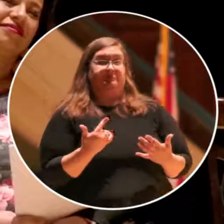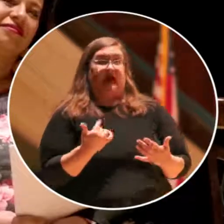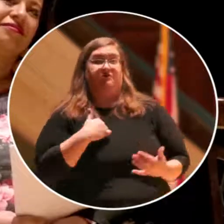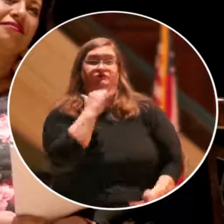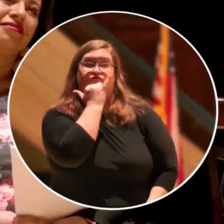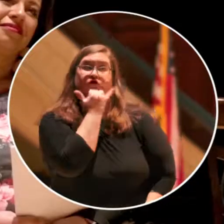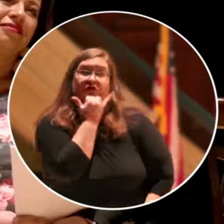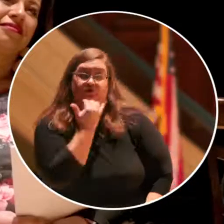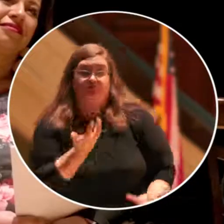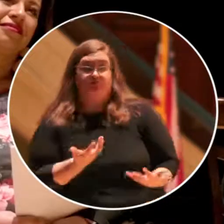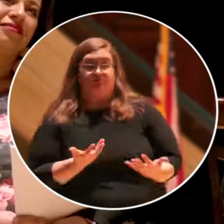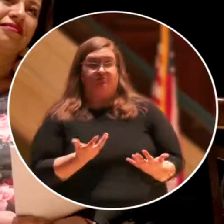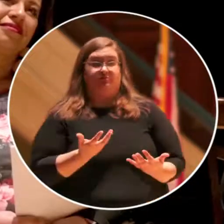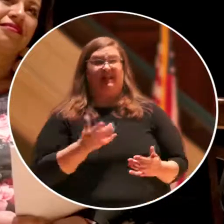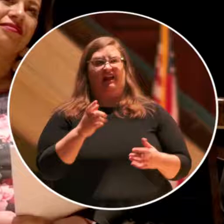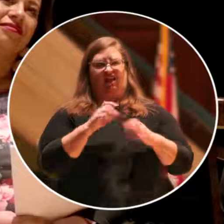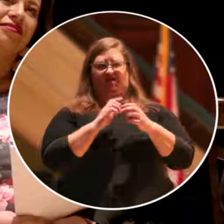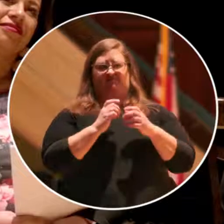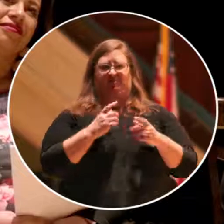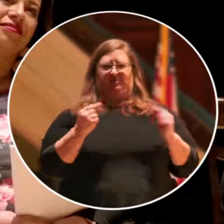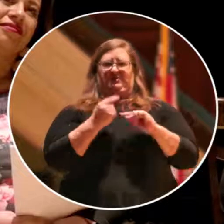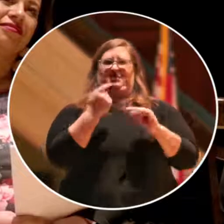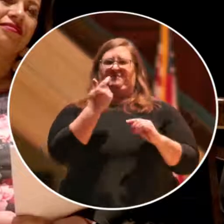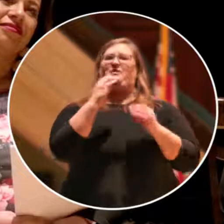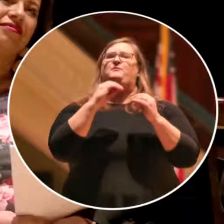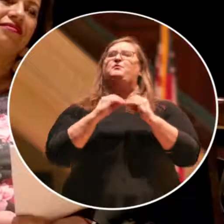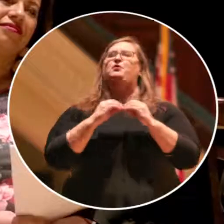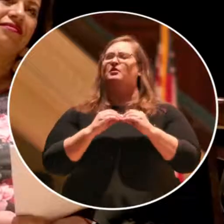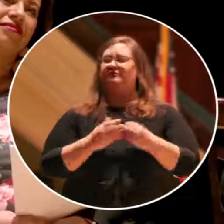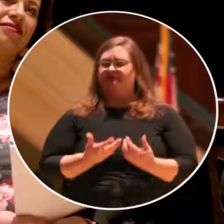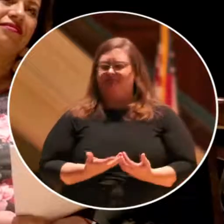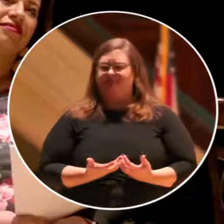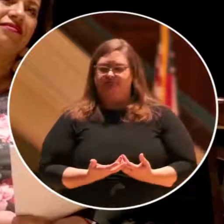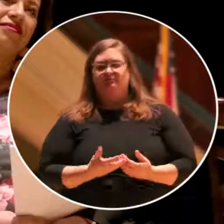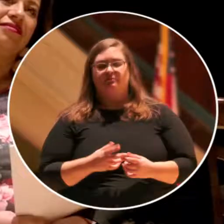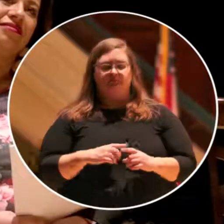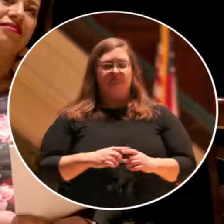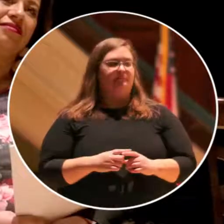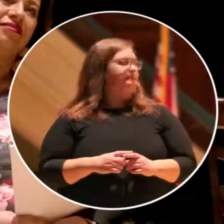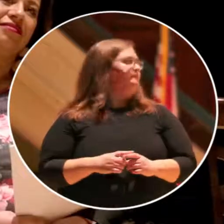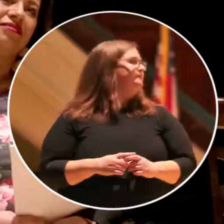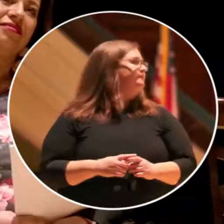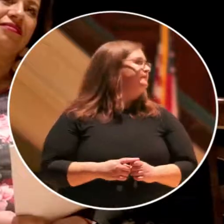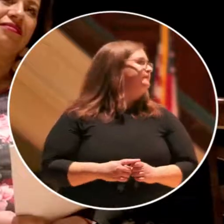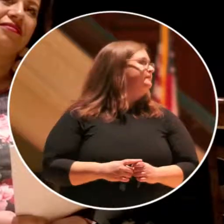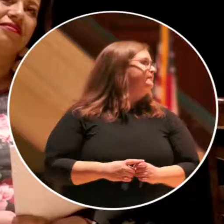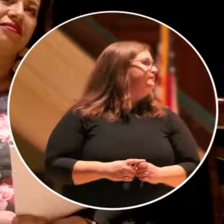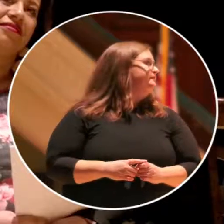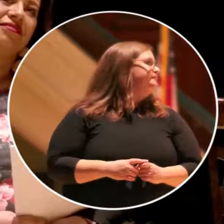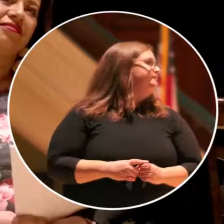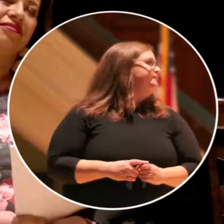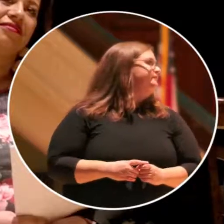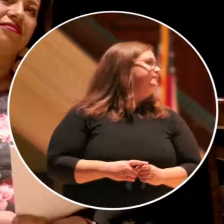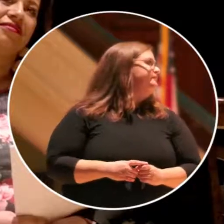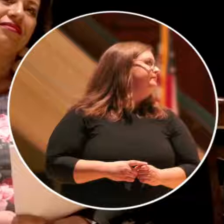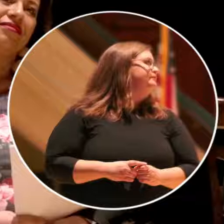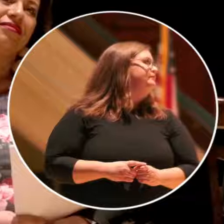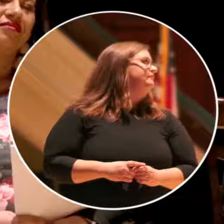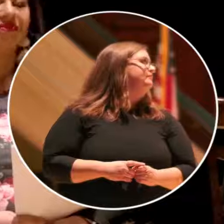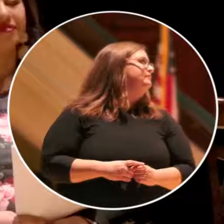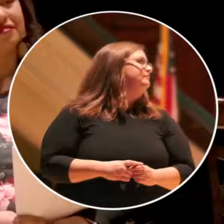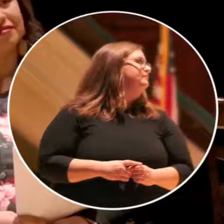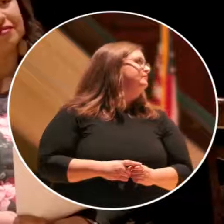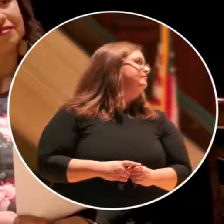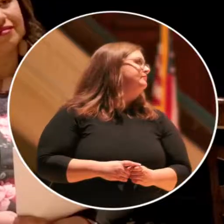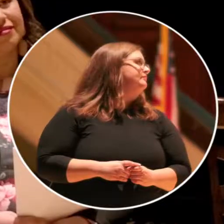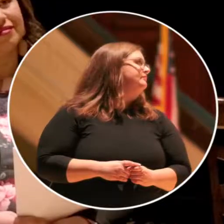way. But there's one mistake I've been making in this town for the past 25 years or so, and tonight, and for the rest of my